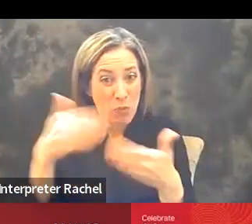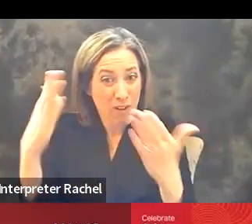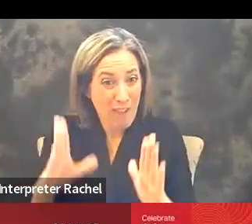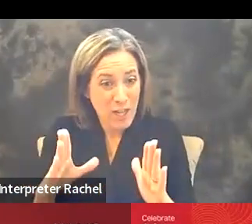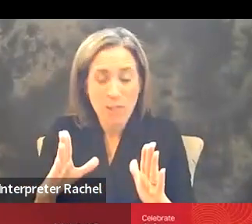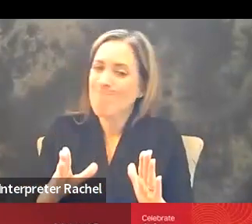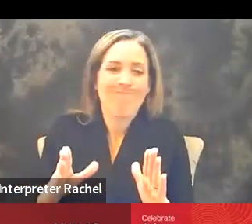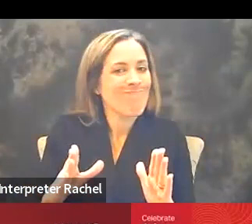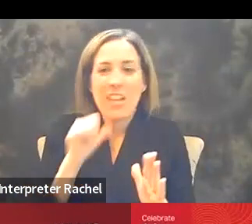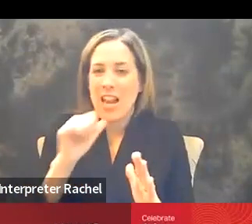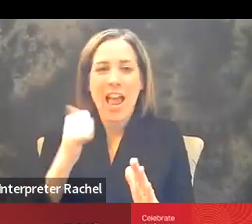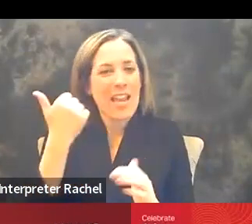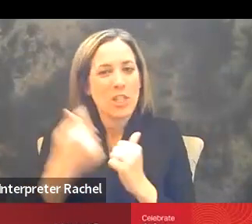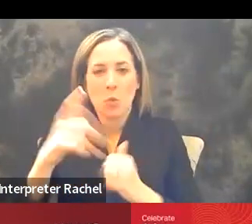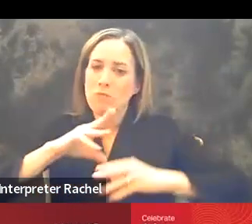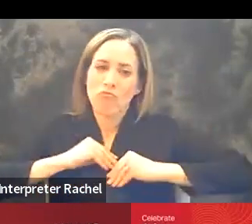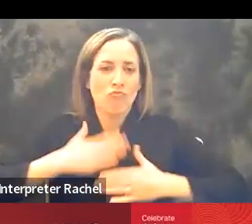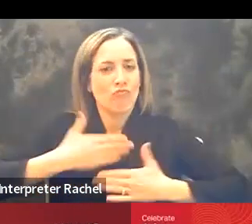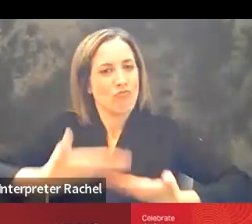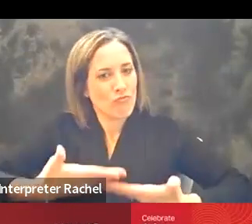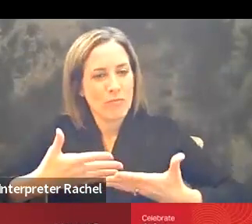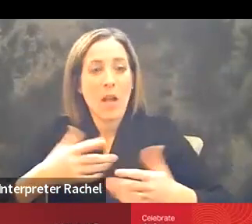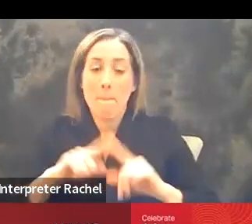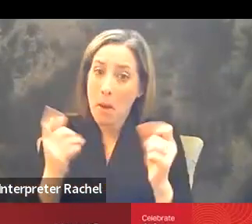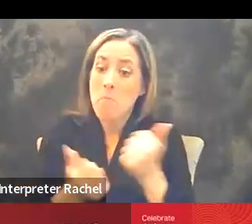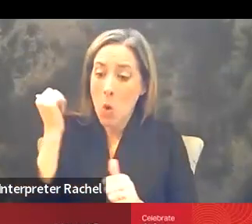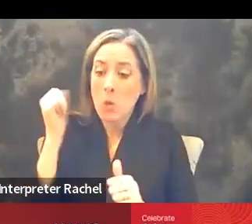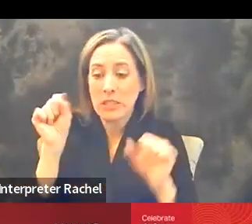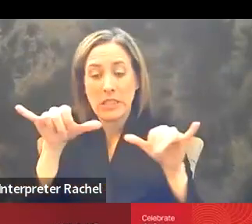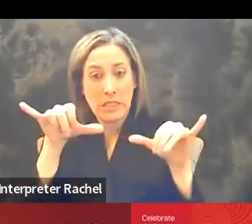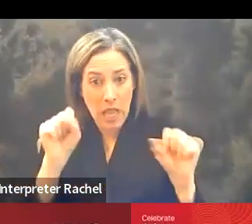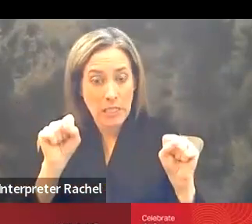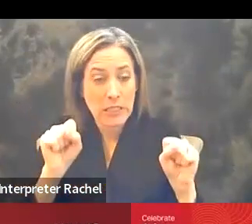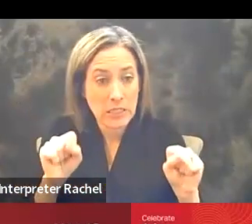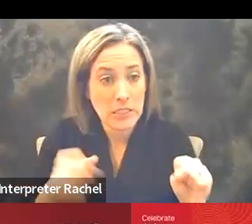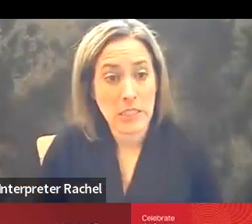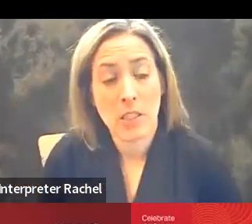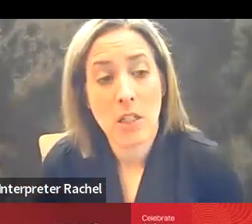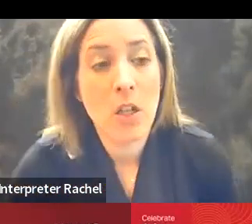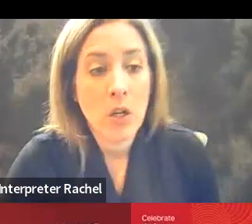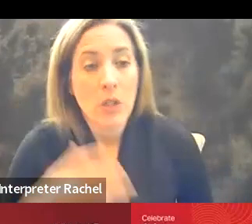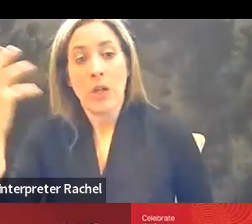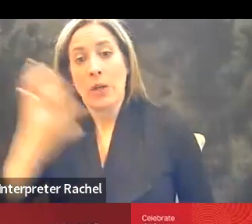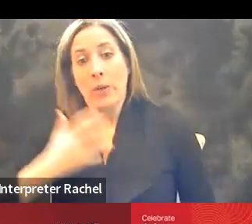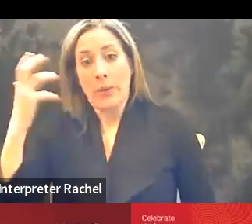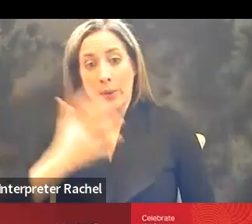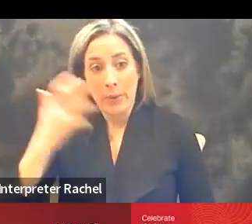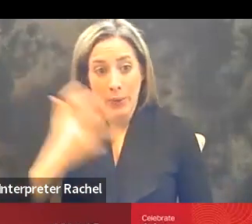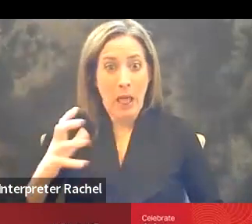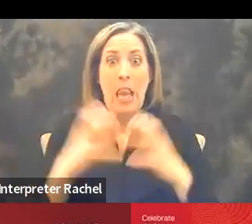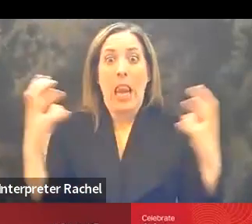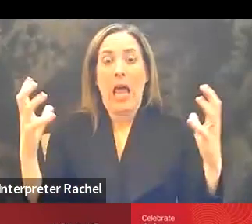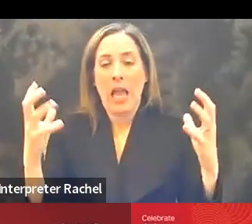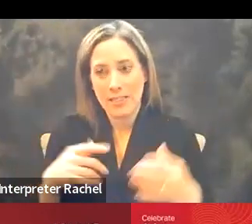that I can. Can I do it with a lot of them? Yes, we can. So there's just a lot